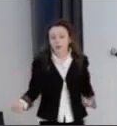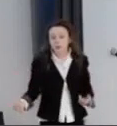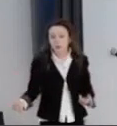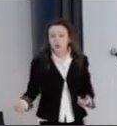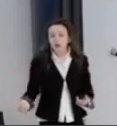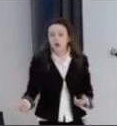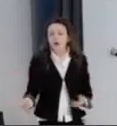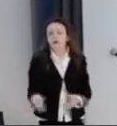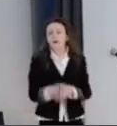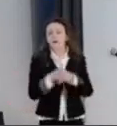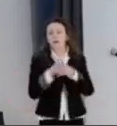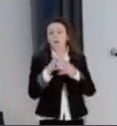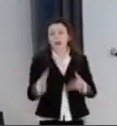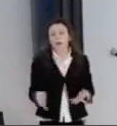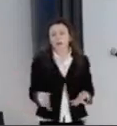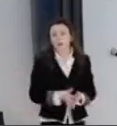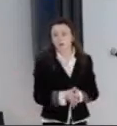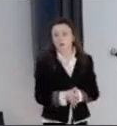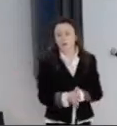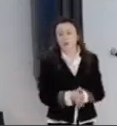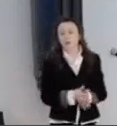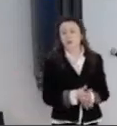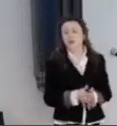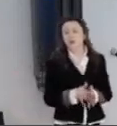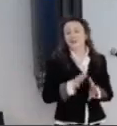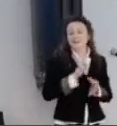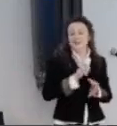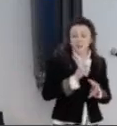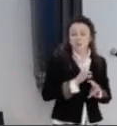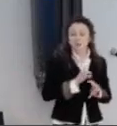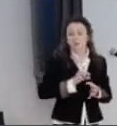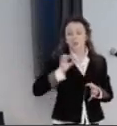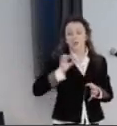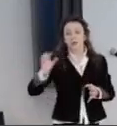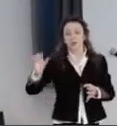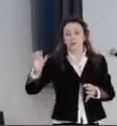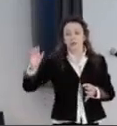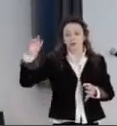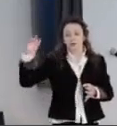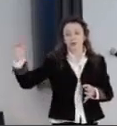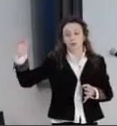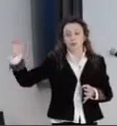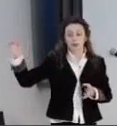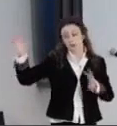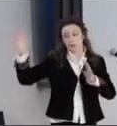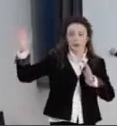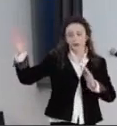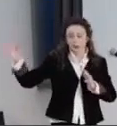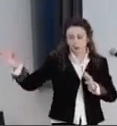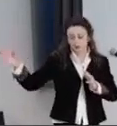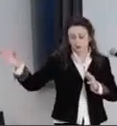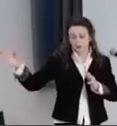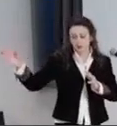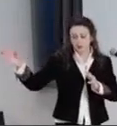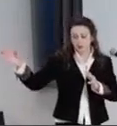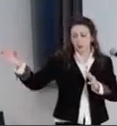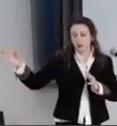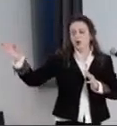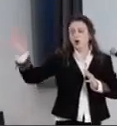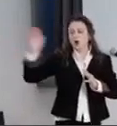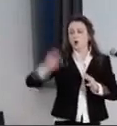nature requires, and I consider the prima facie plausibility of an extension of Zangwill's extreme formalism or